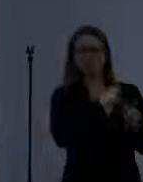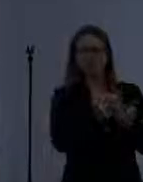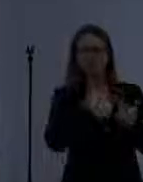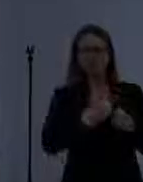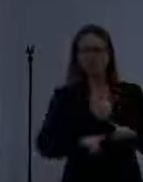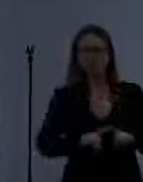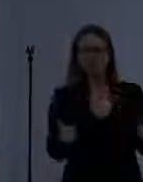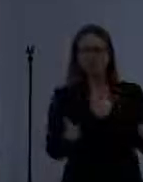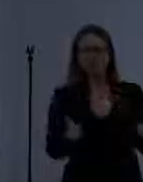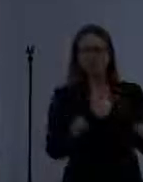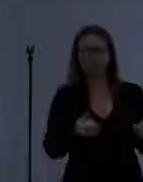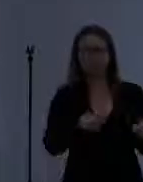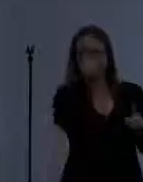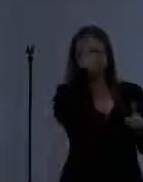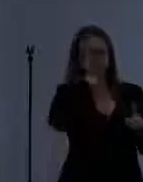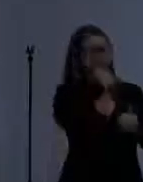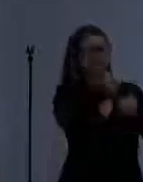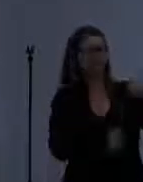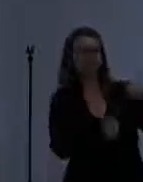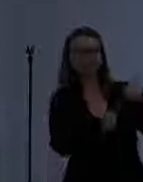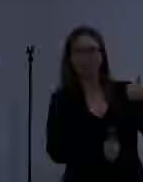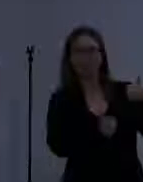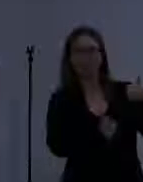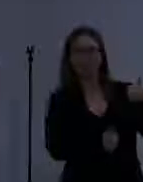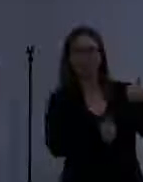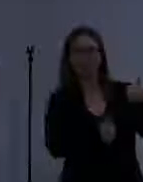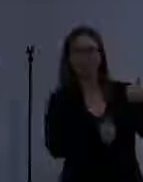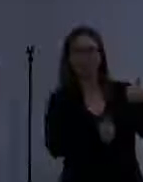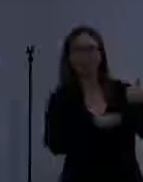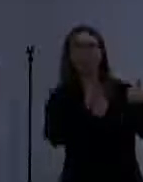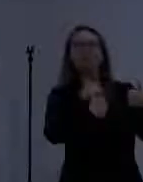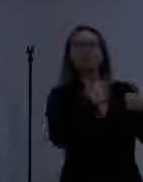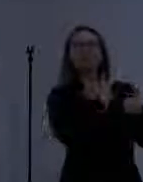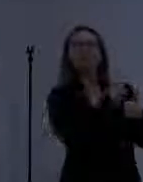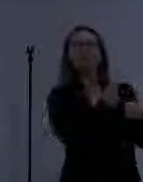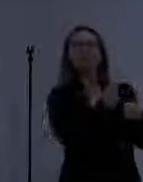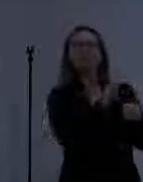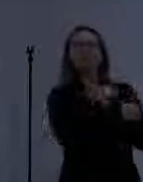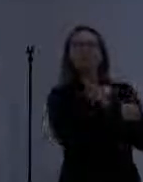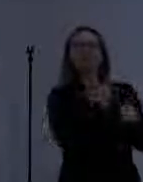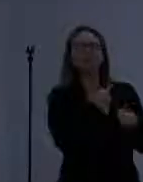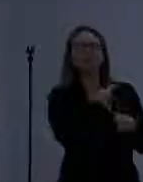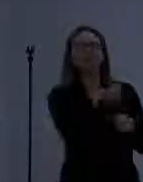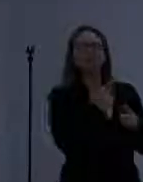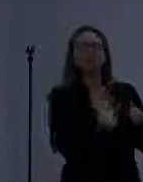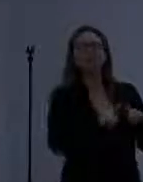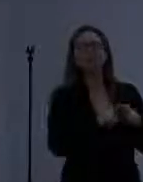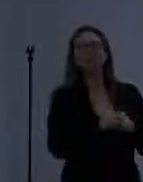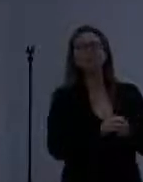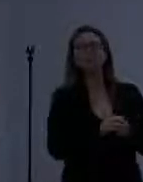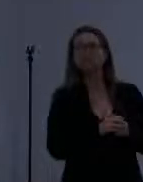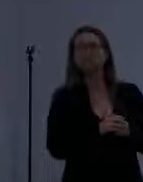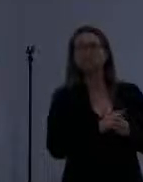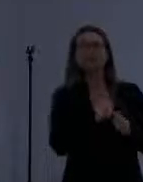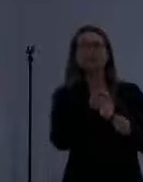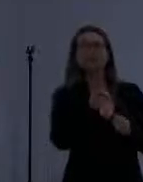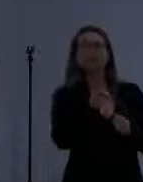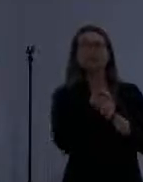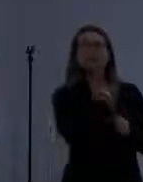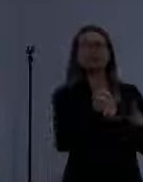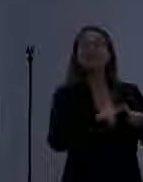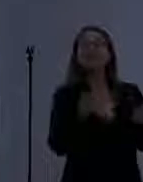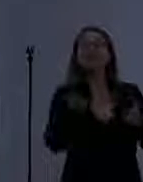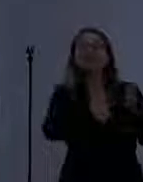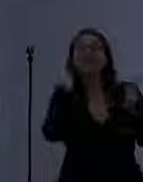treating me in a lesser way because I don't believe in the same religion as them, for example. Another